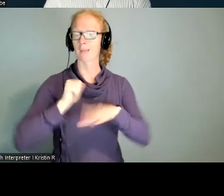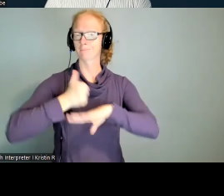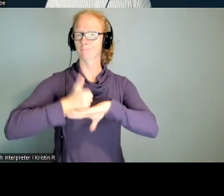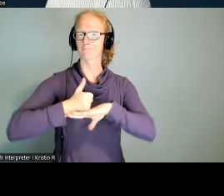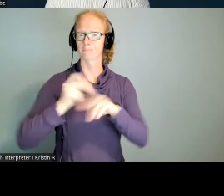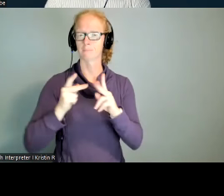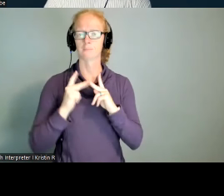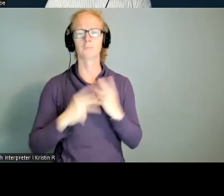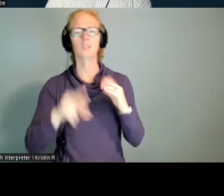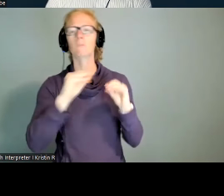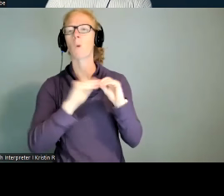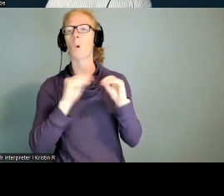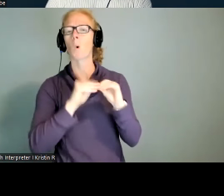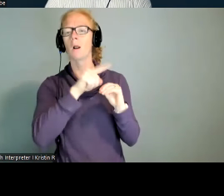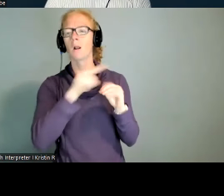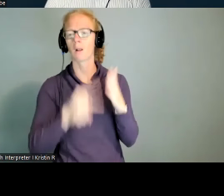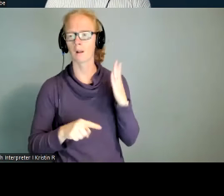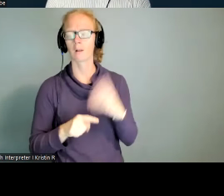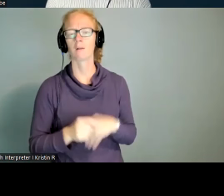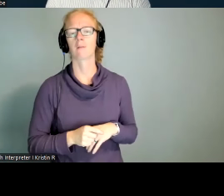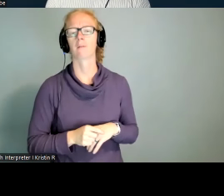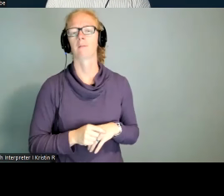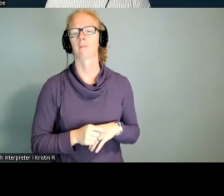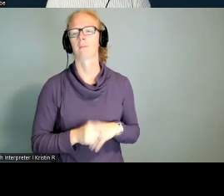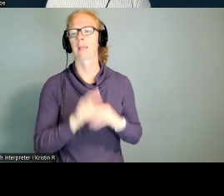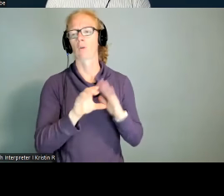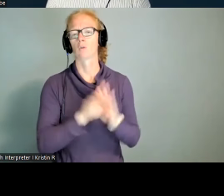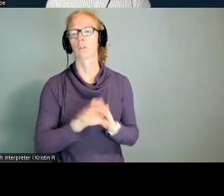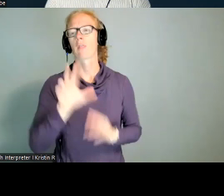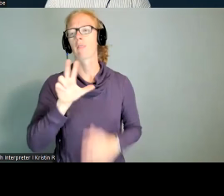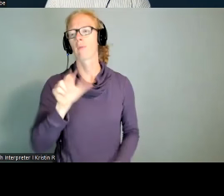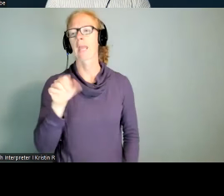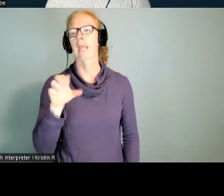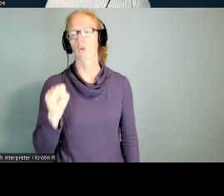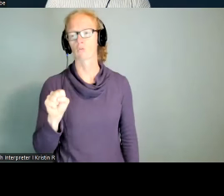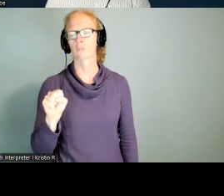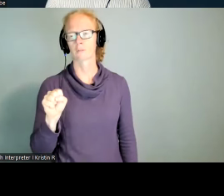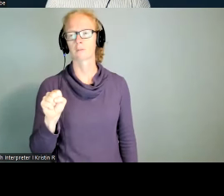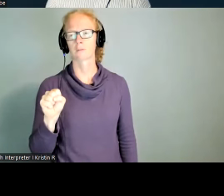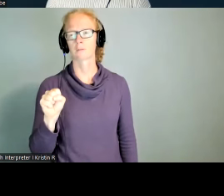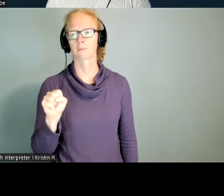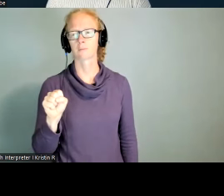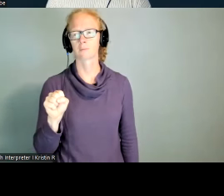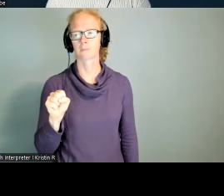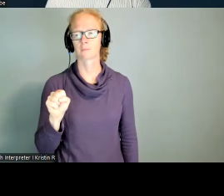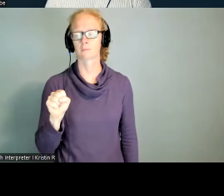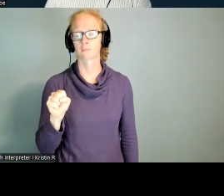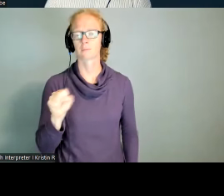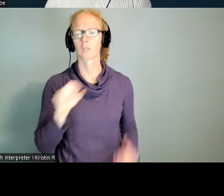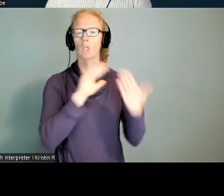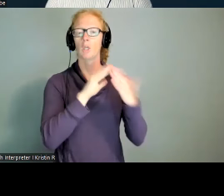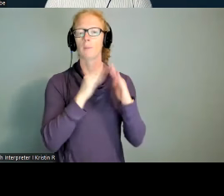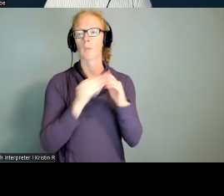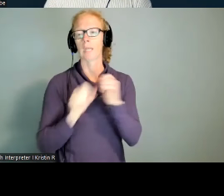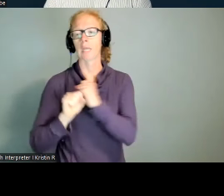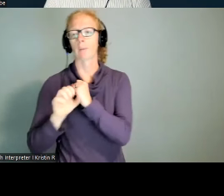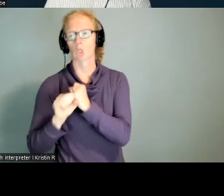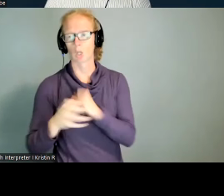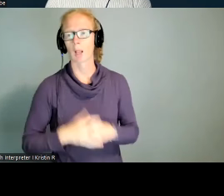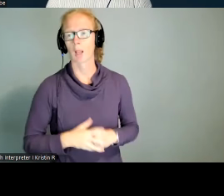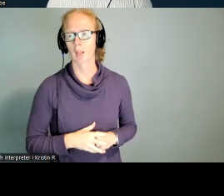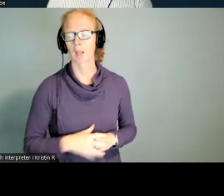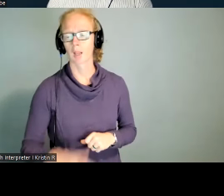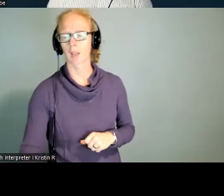And here just are some of the site characteristics. So it was 3 acres. The zoning was community commercial. The development program